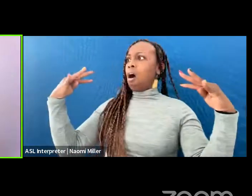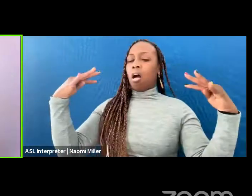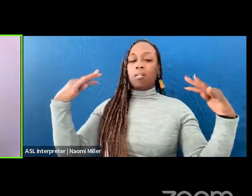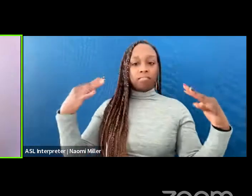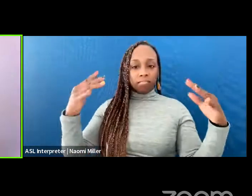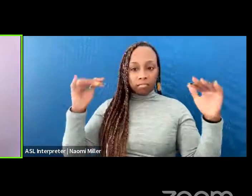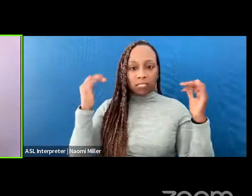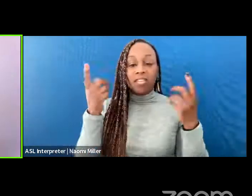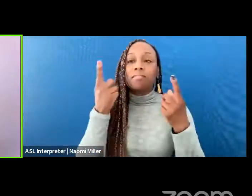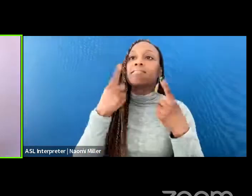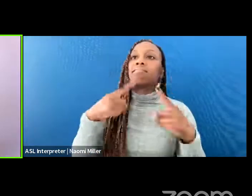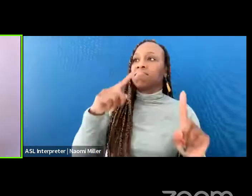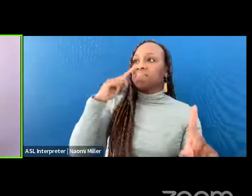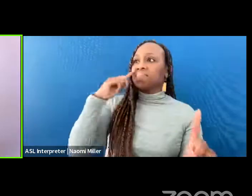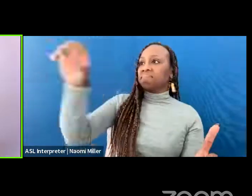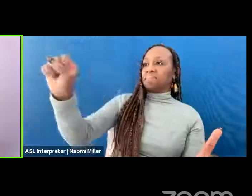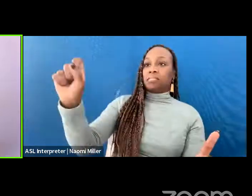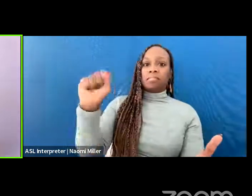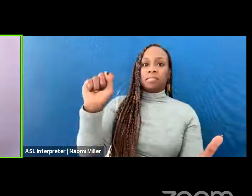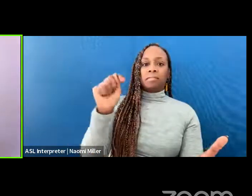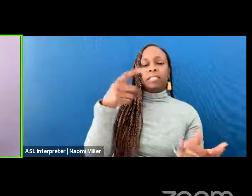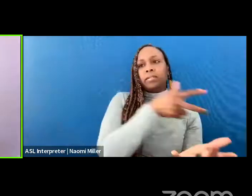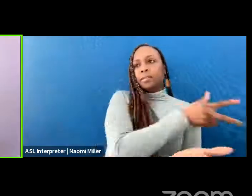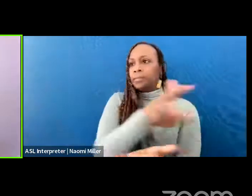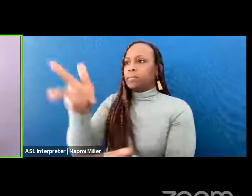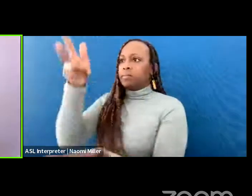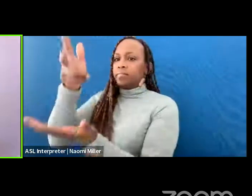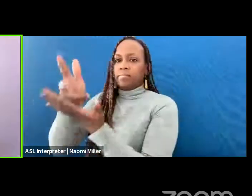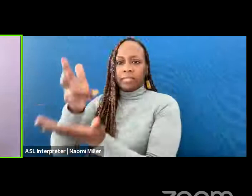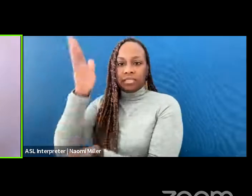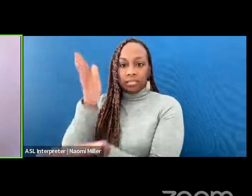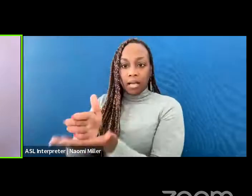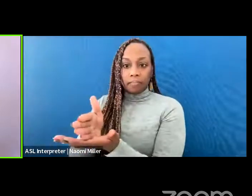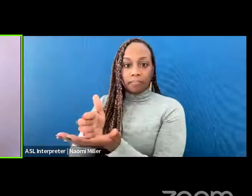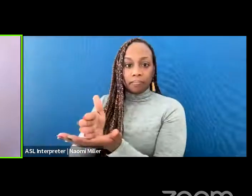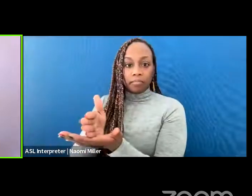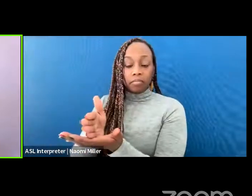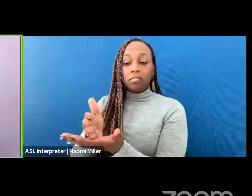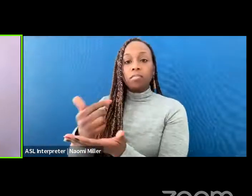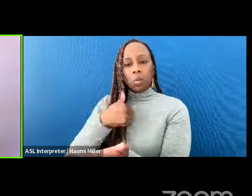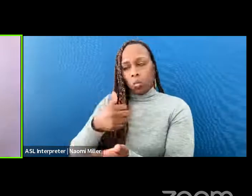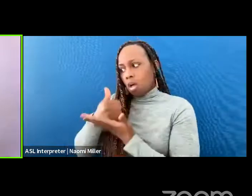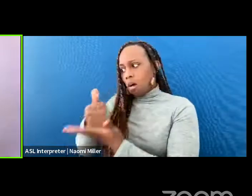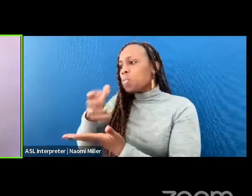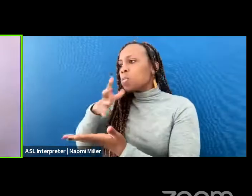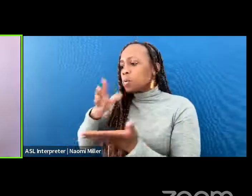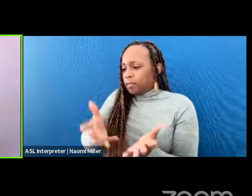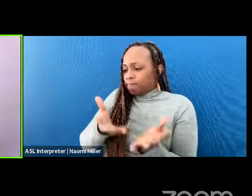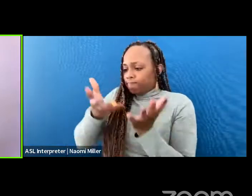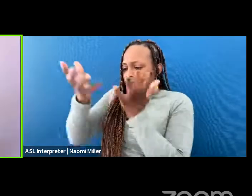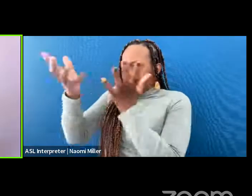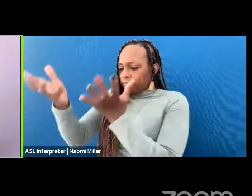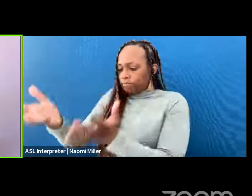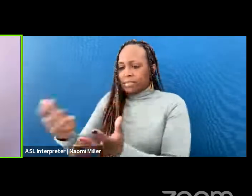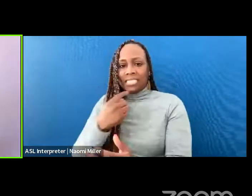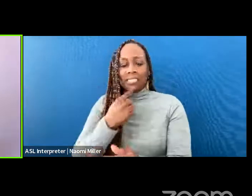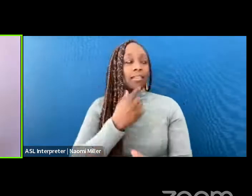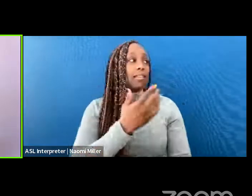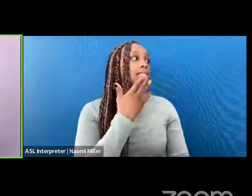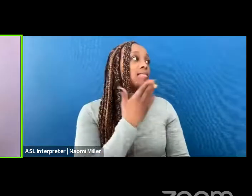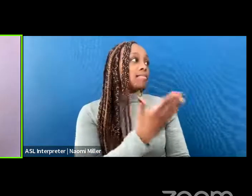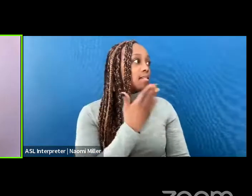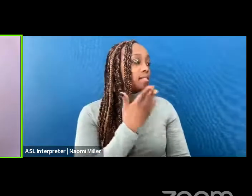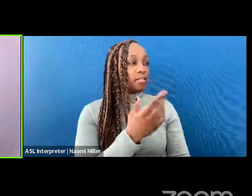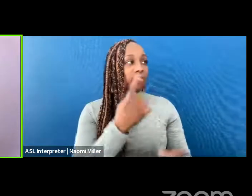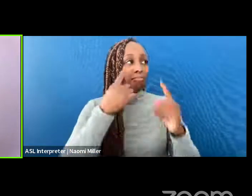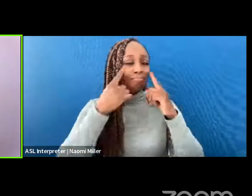Finally, spotting a restroom, he pulled the cart over and stopped. As we helped the woman off the cart, she said thank you through